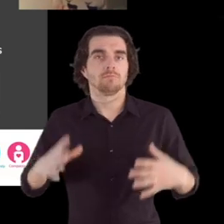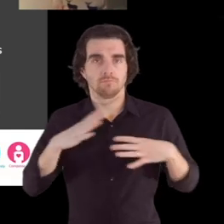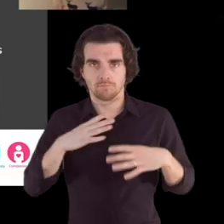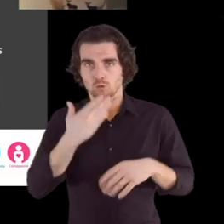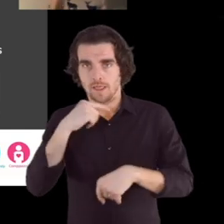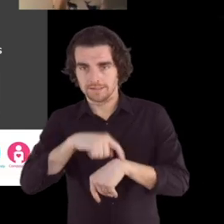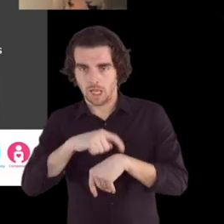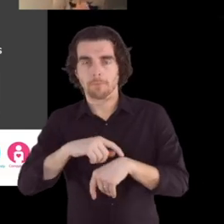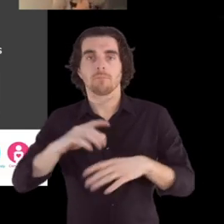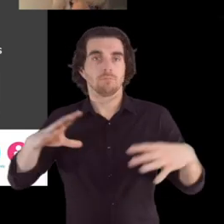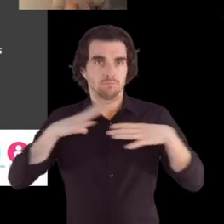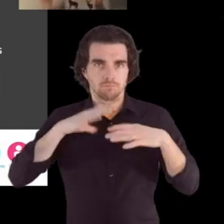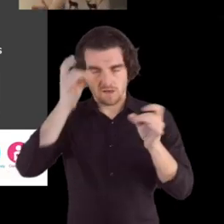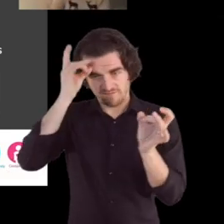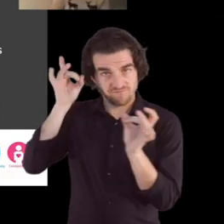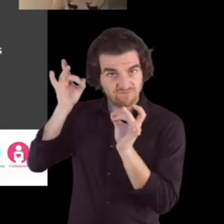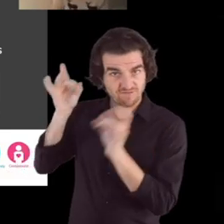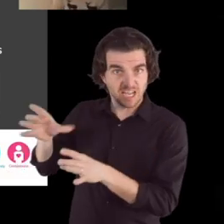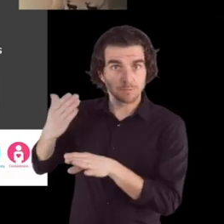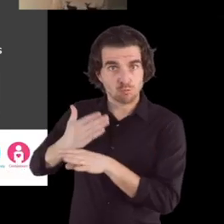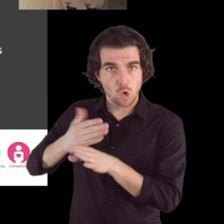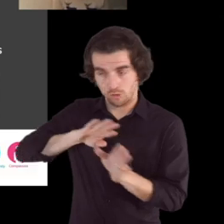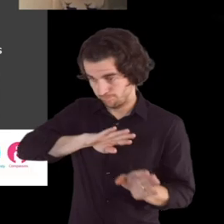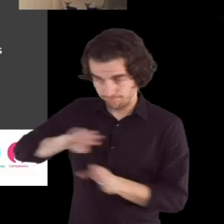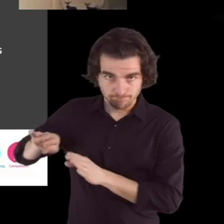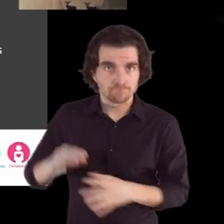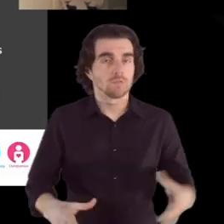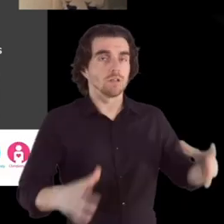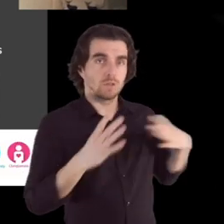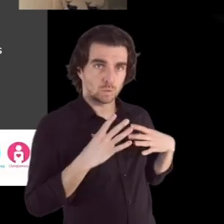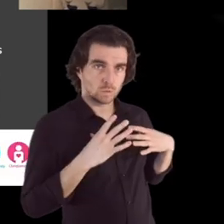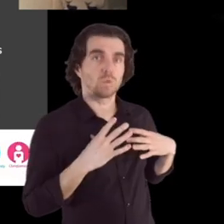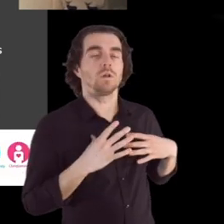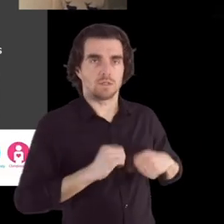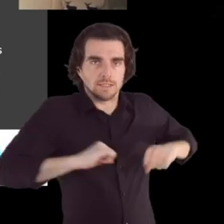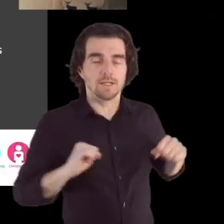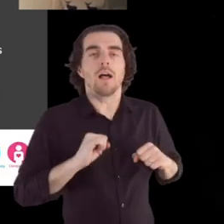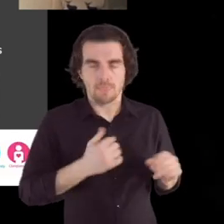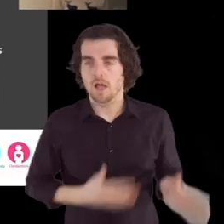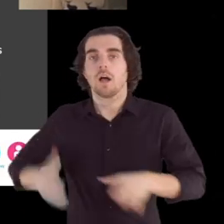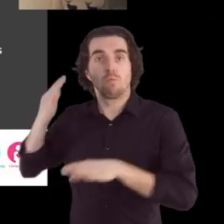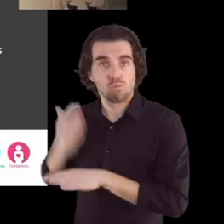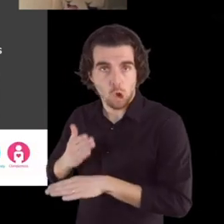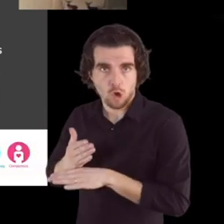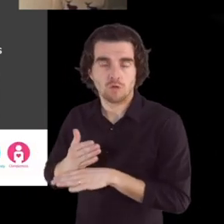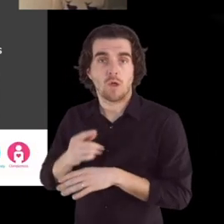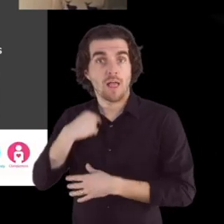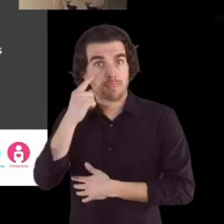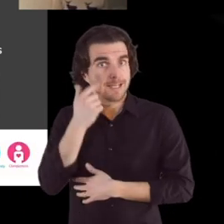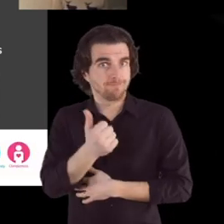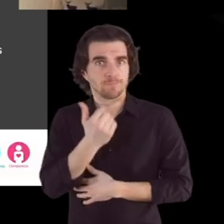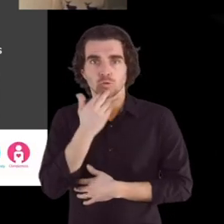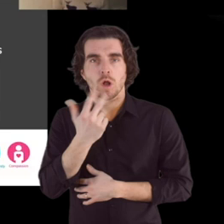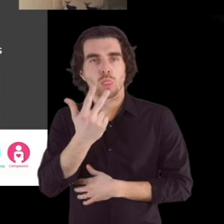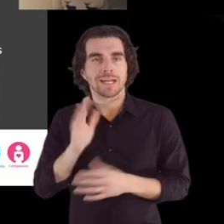use that time and forget about work, you know, hand it over, delegate. And I think this is lovely, considering, you know, doing a 3-minute ritual